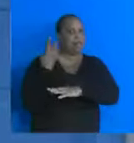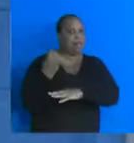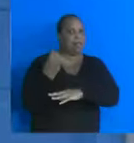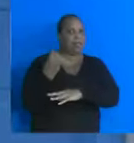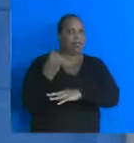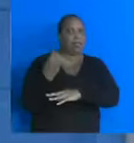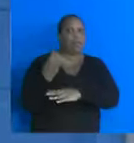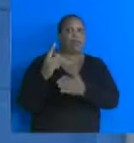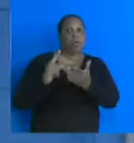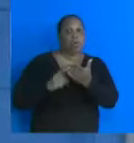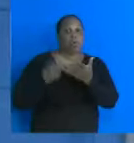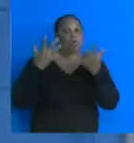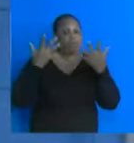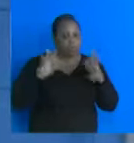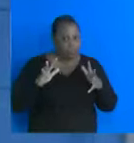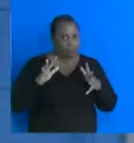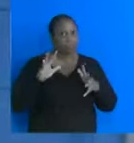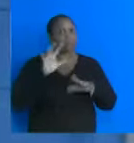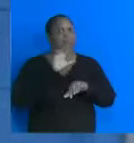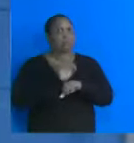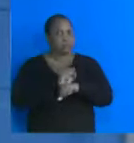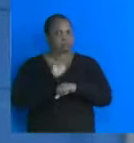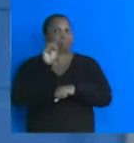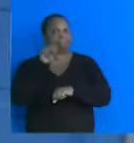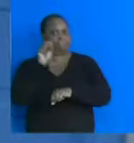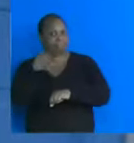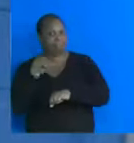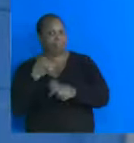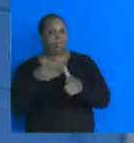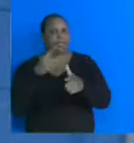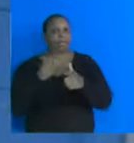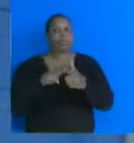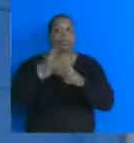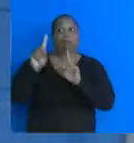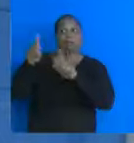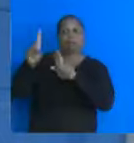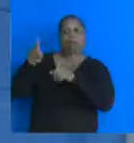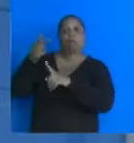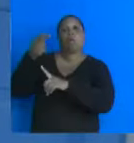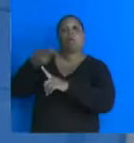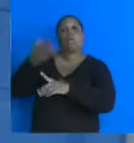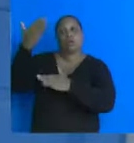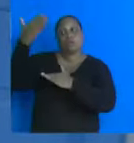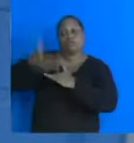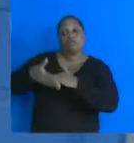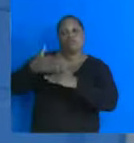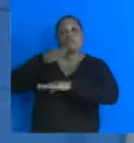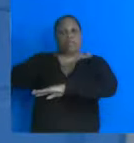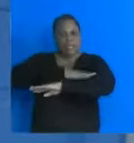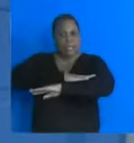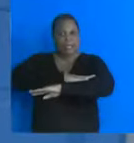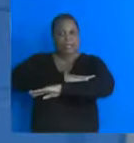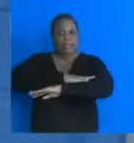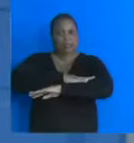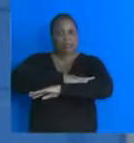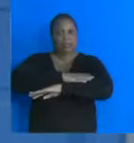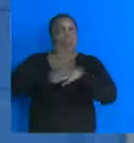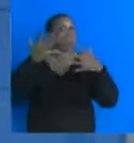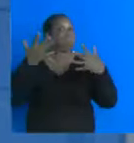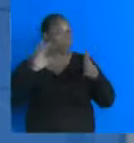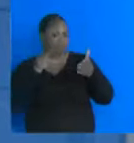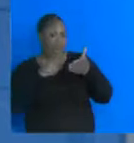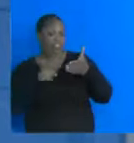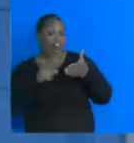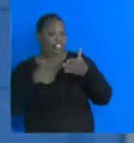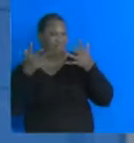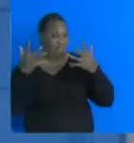their reservation is confirmed, they will be directed to check in at the hotel's front desk. After the check-in process